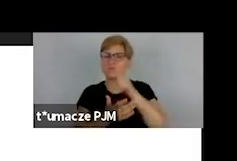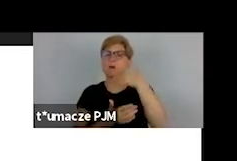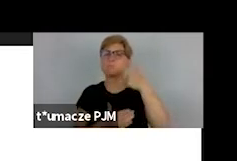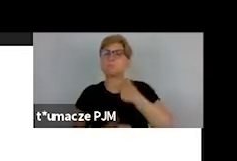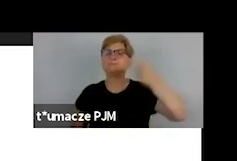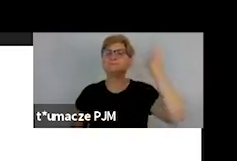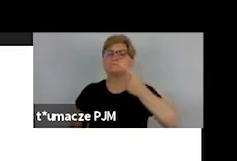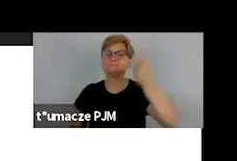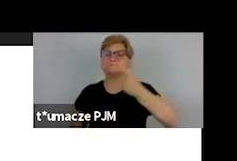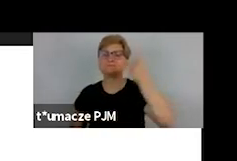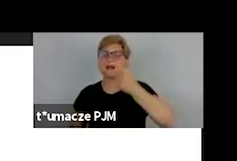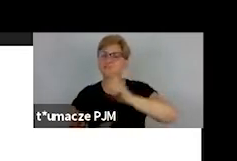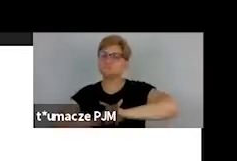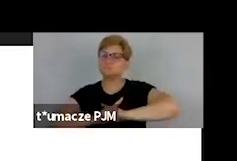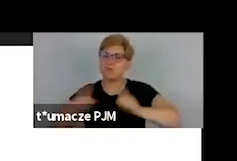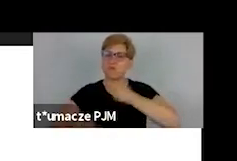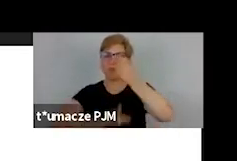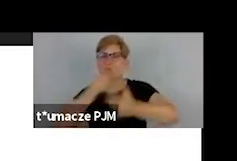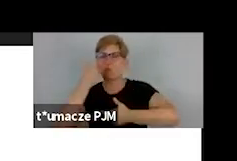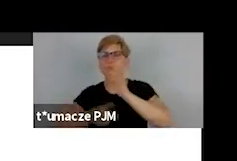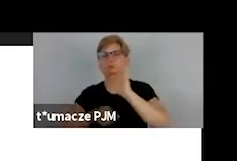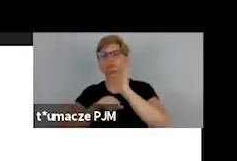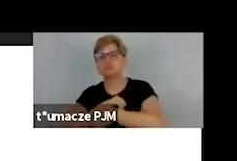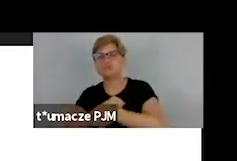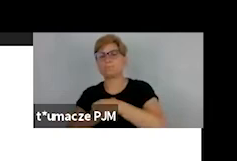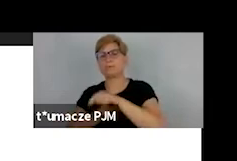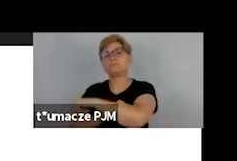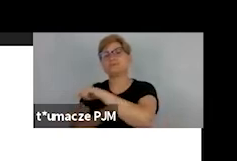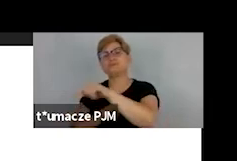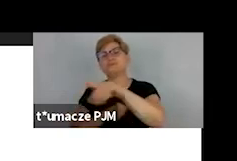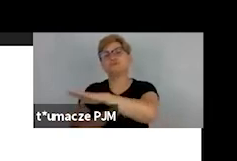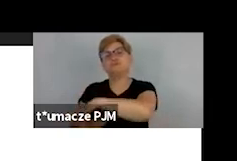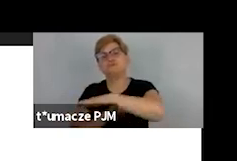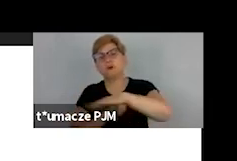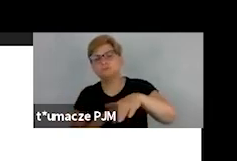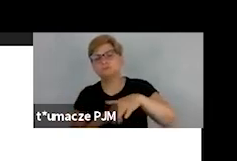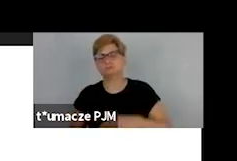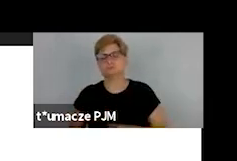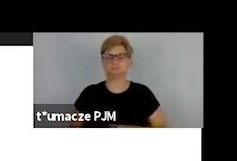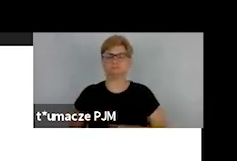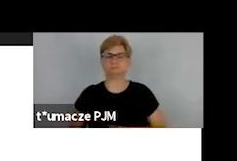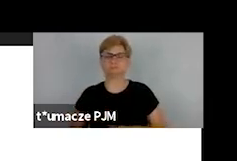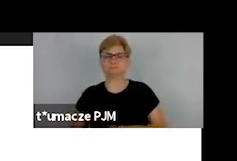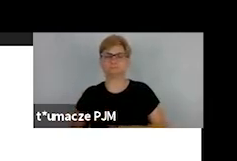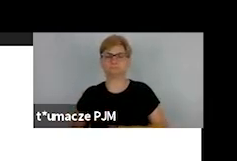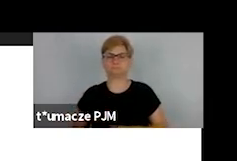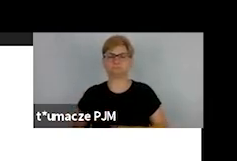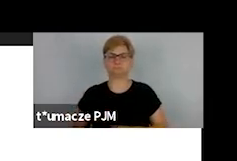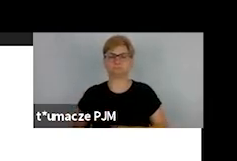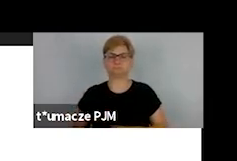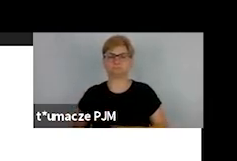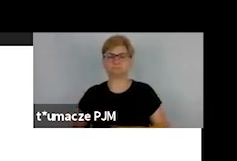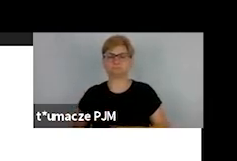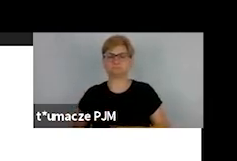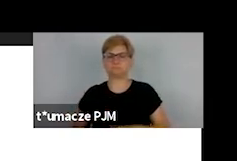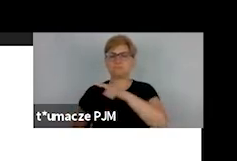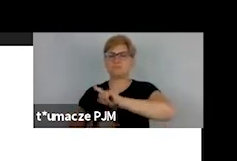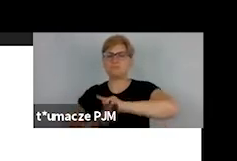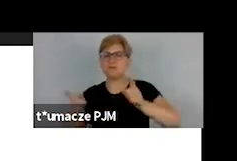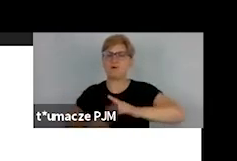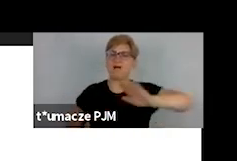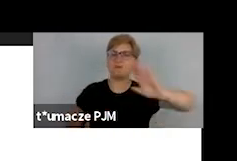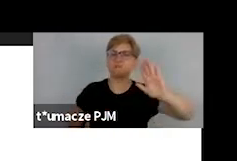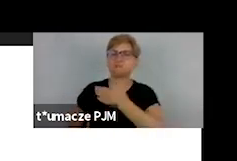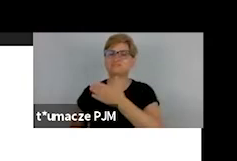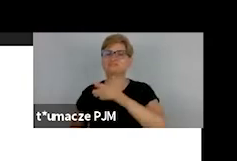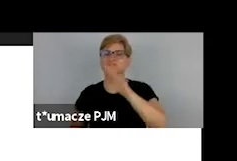work, many shows on public radio, community radio, and we produced our